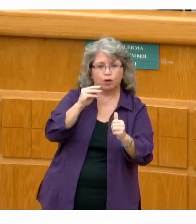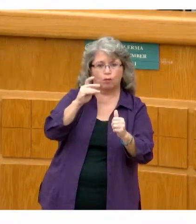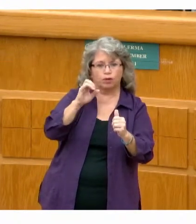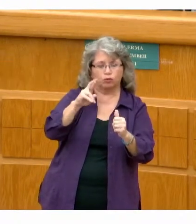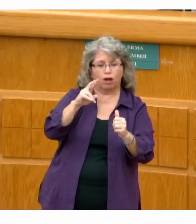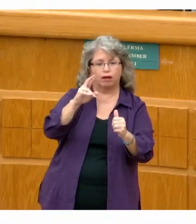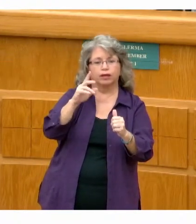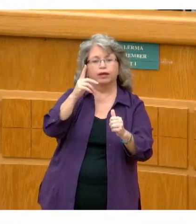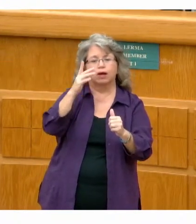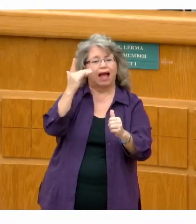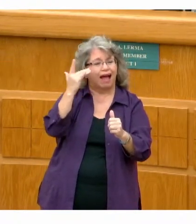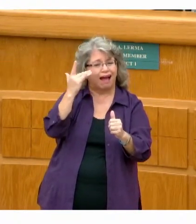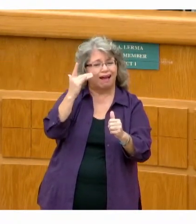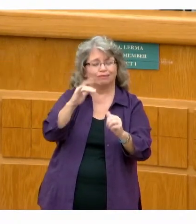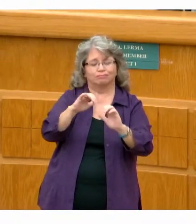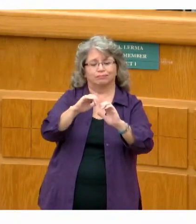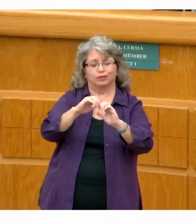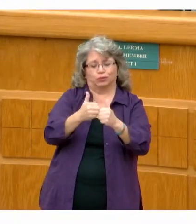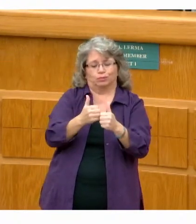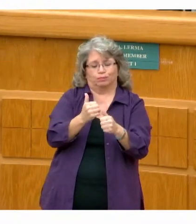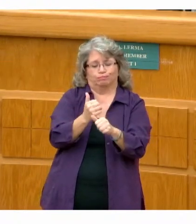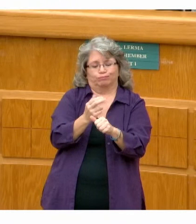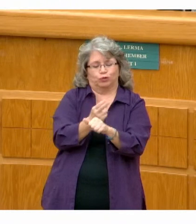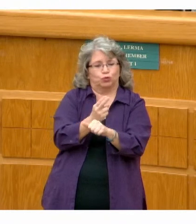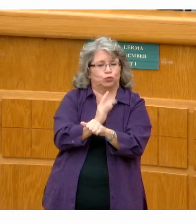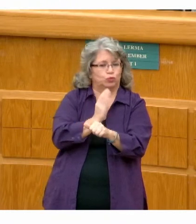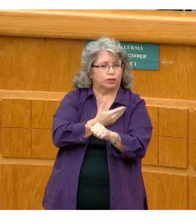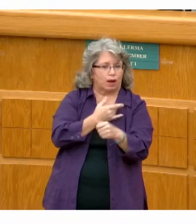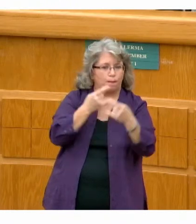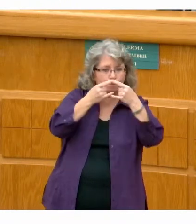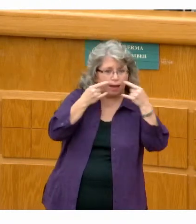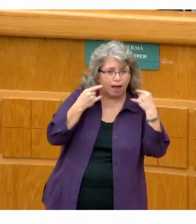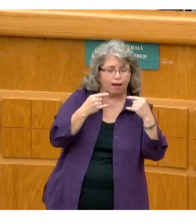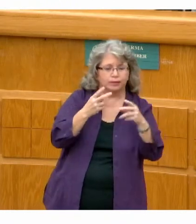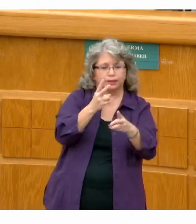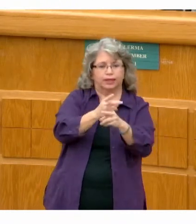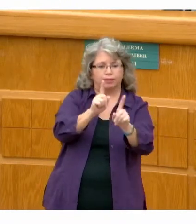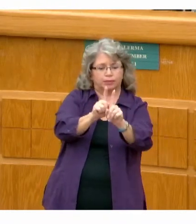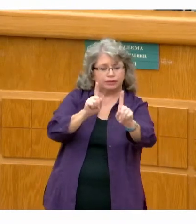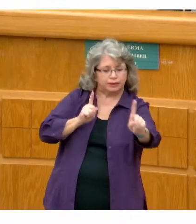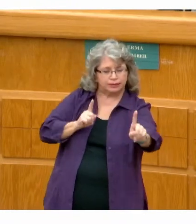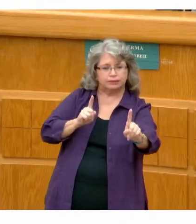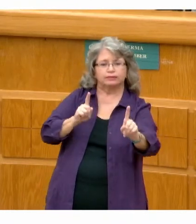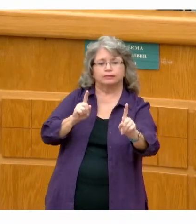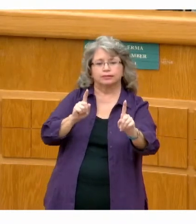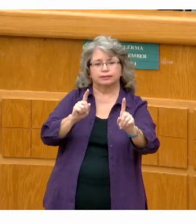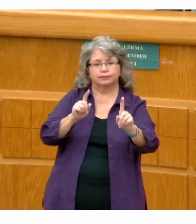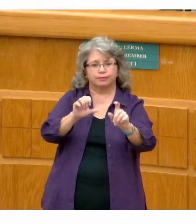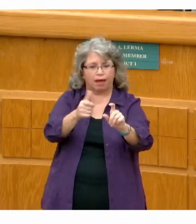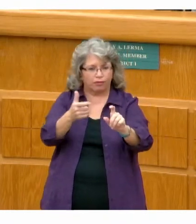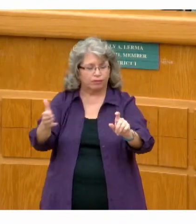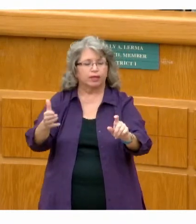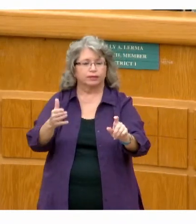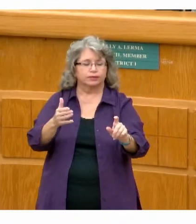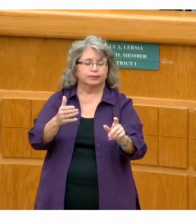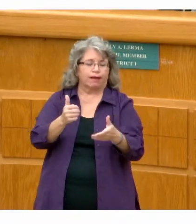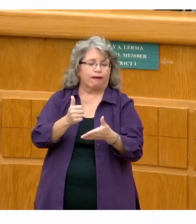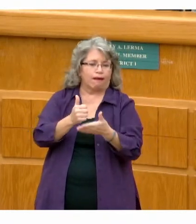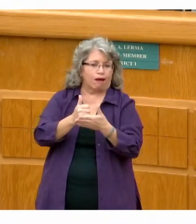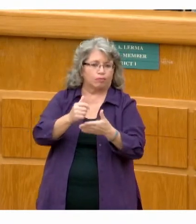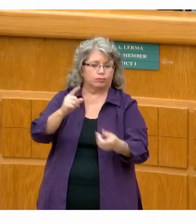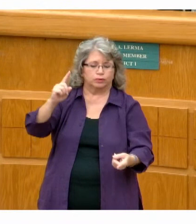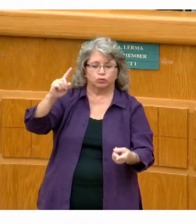social distancing, by doing all those things to hopefully stop and slow down the transmission of the Omicron variant, which is